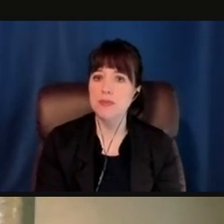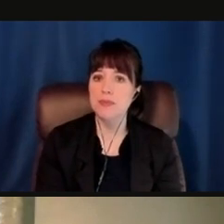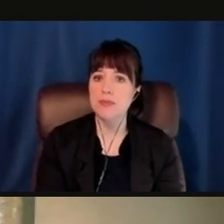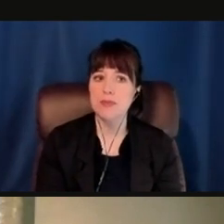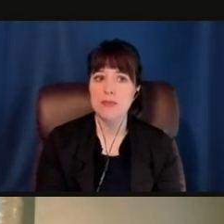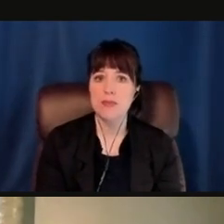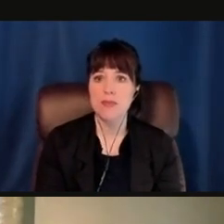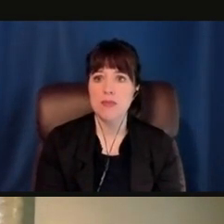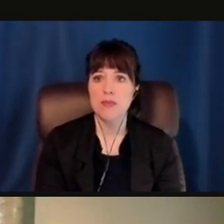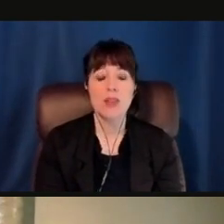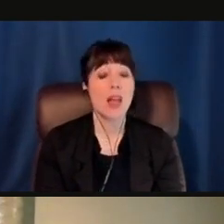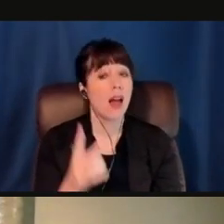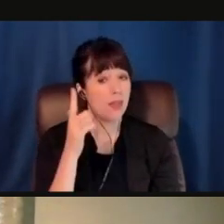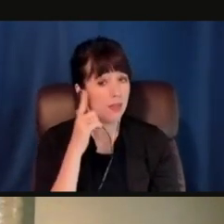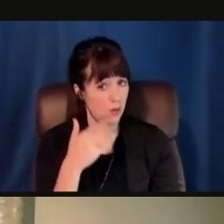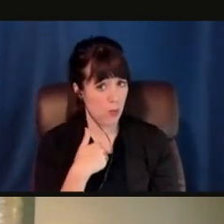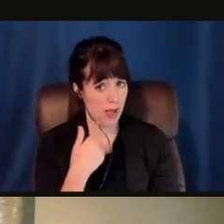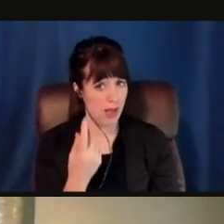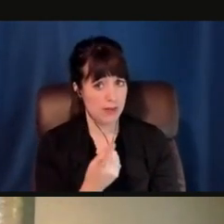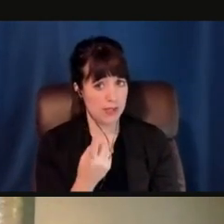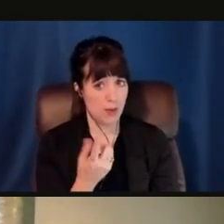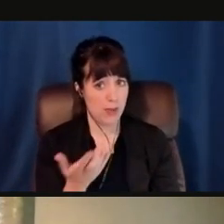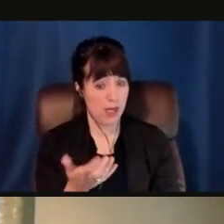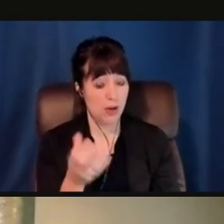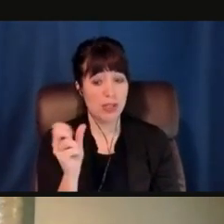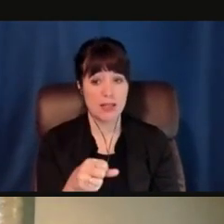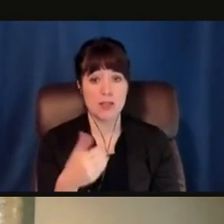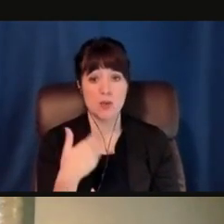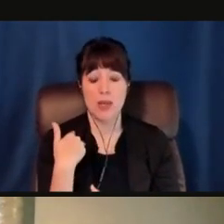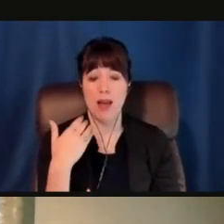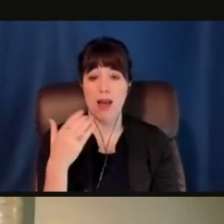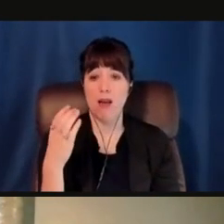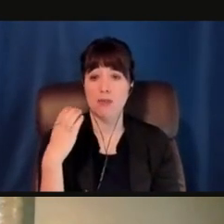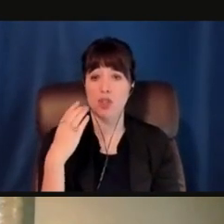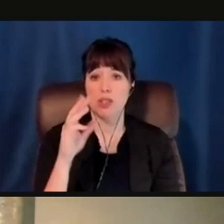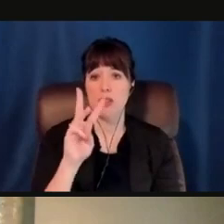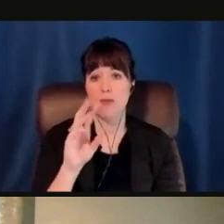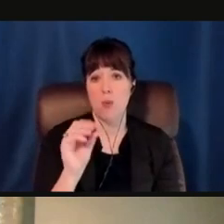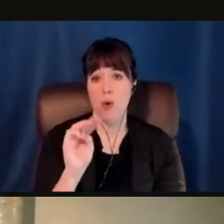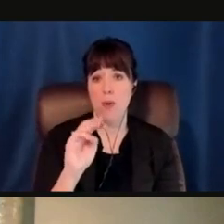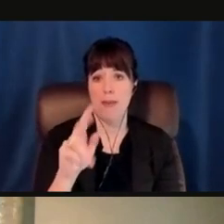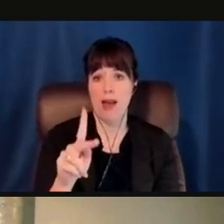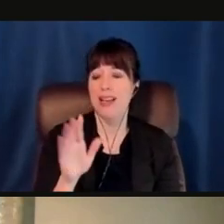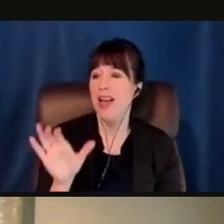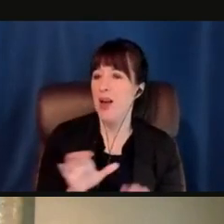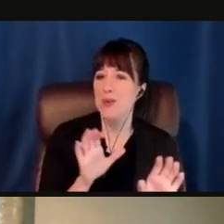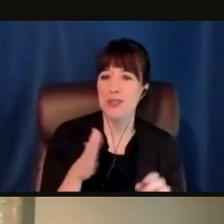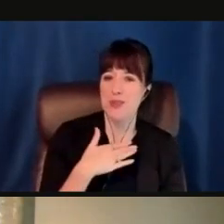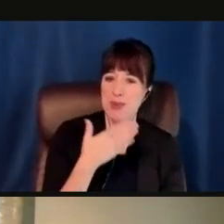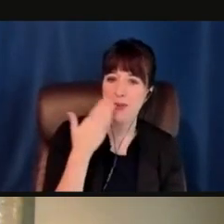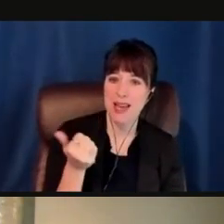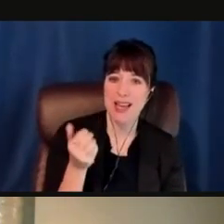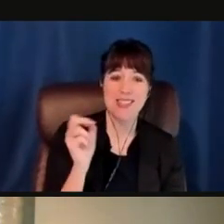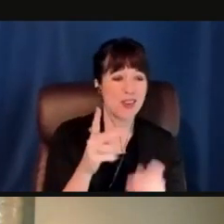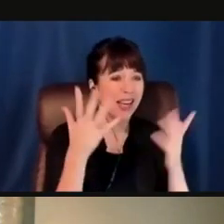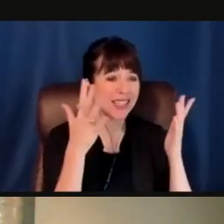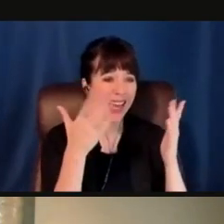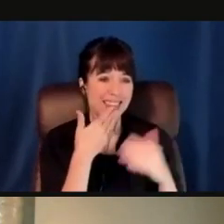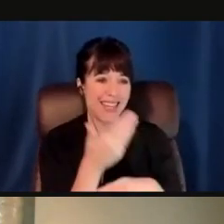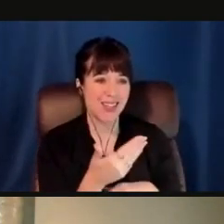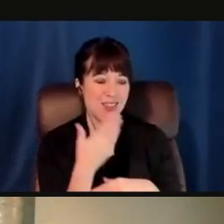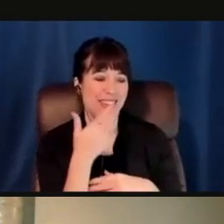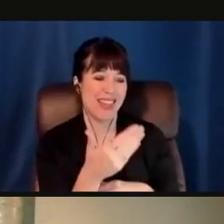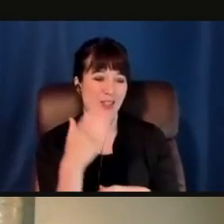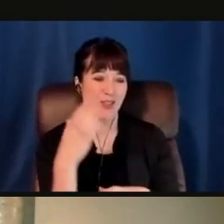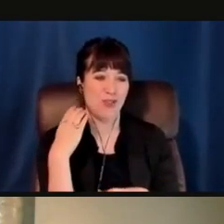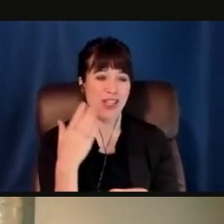I do think we have somebody here. We have Chief Womack. And I'll do my best. Yay, thank you. Thank you, Chief. And